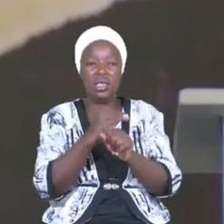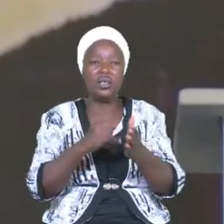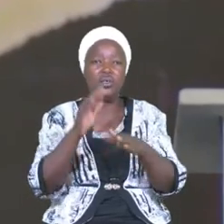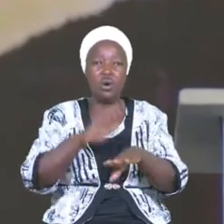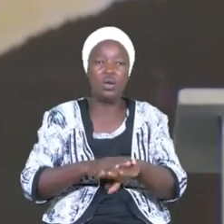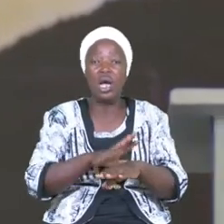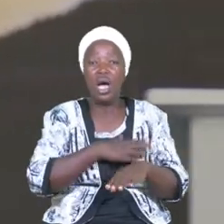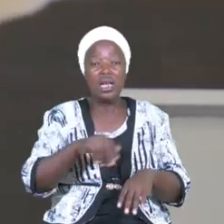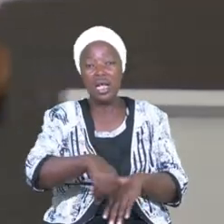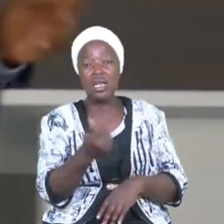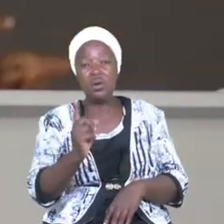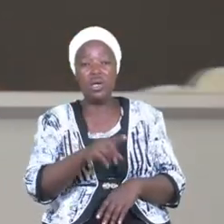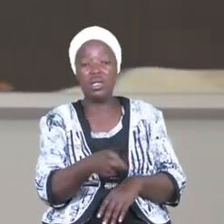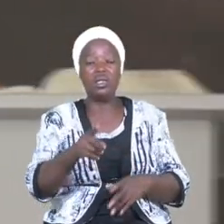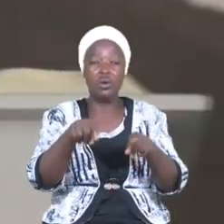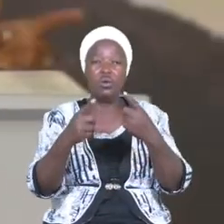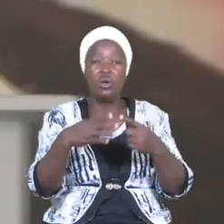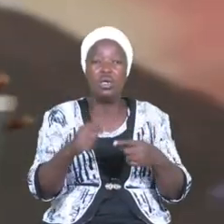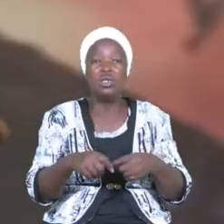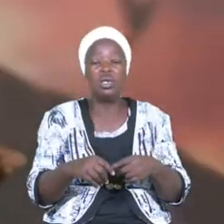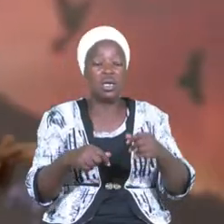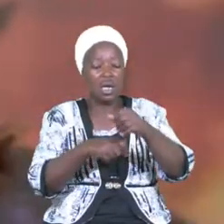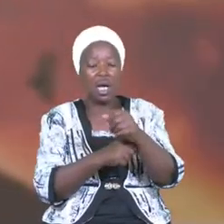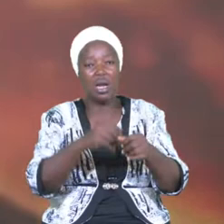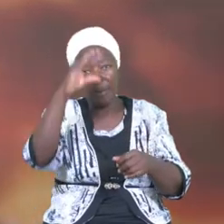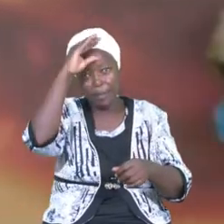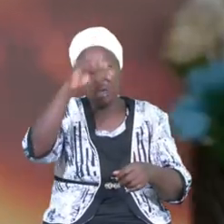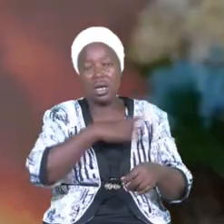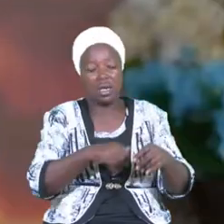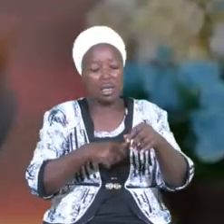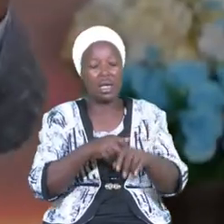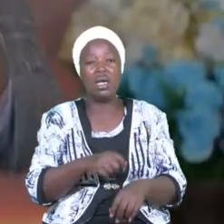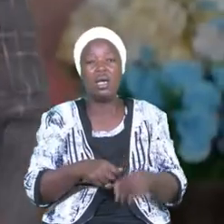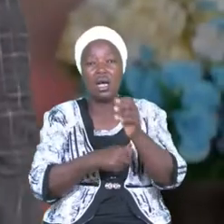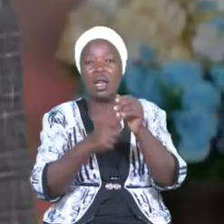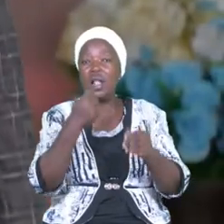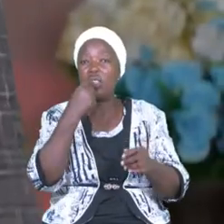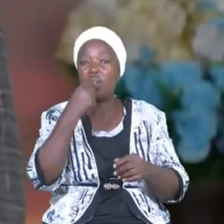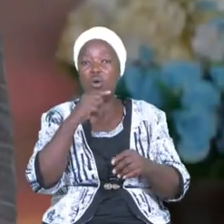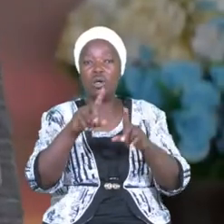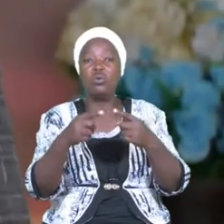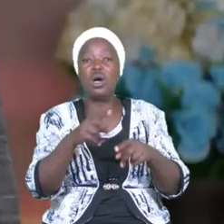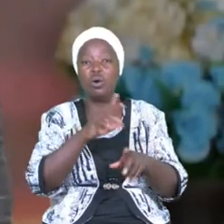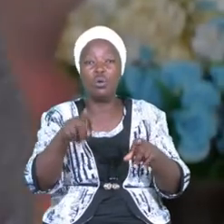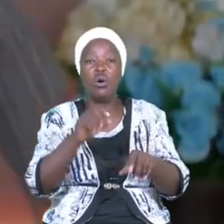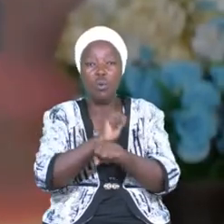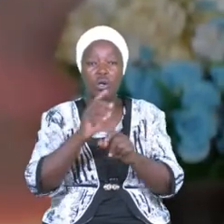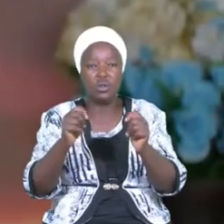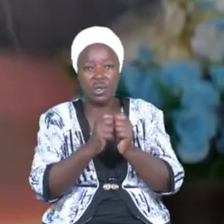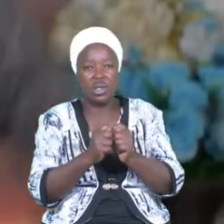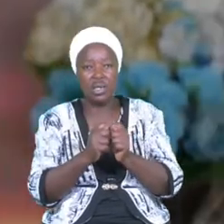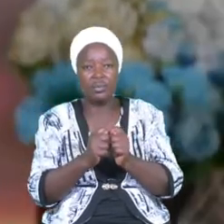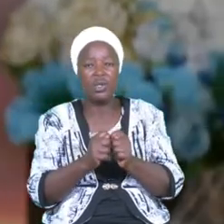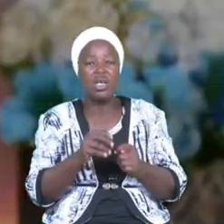go, the carnal mind and the carnal tongue working together, it brings defeat in life. It